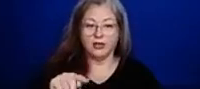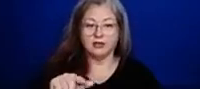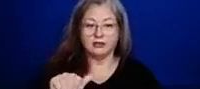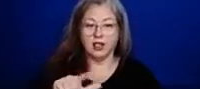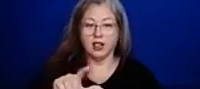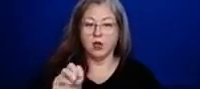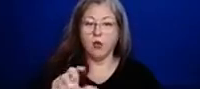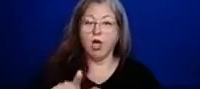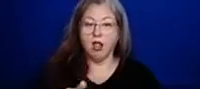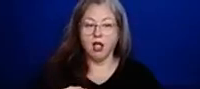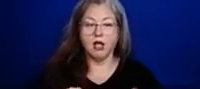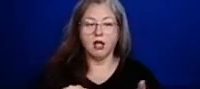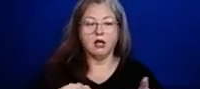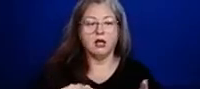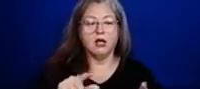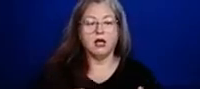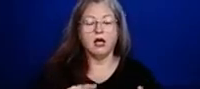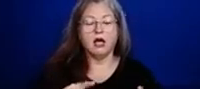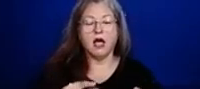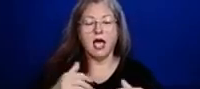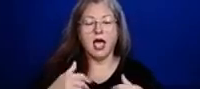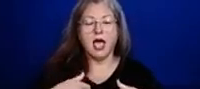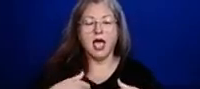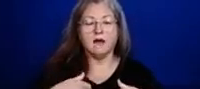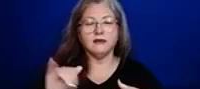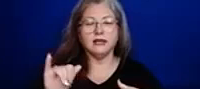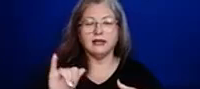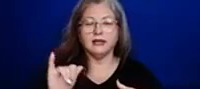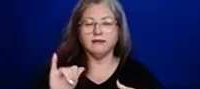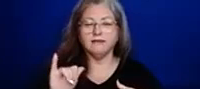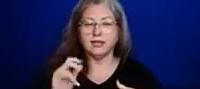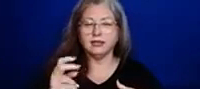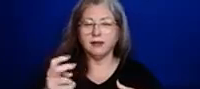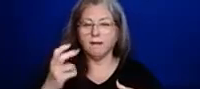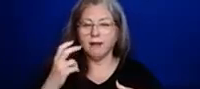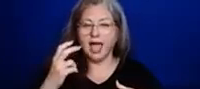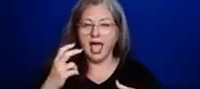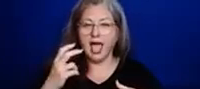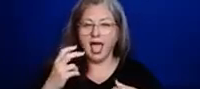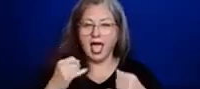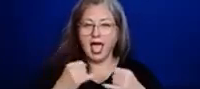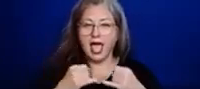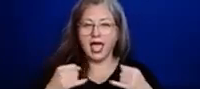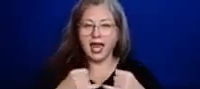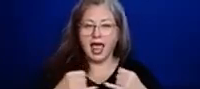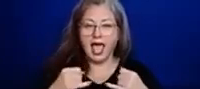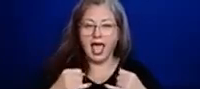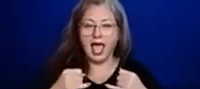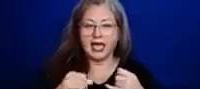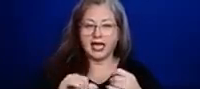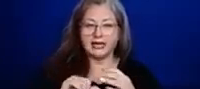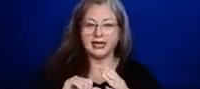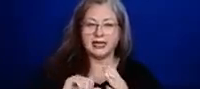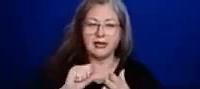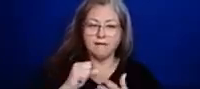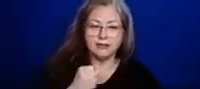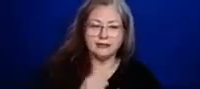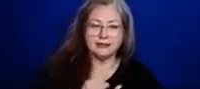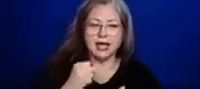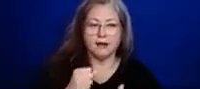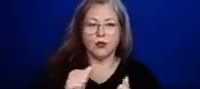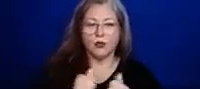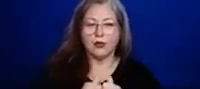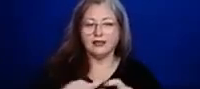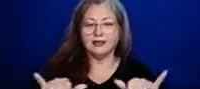Quetzalcoatl, and it has like a blind impression, a blind stamp of the